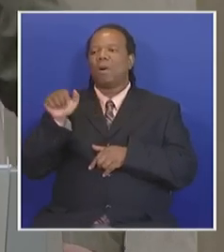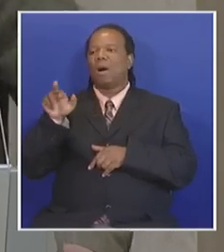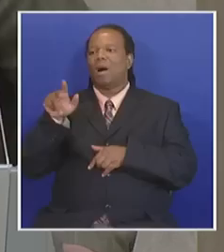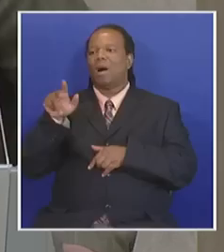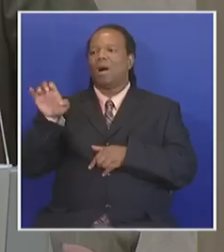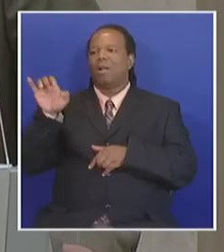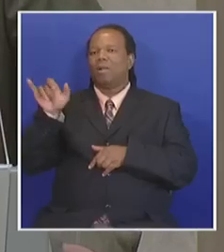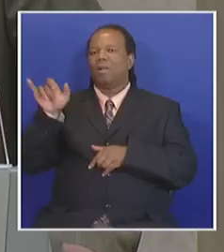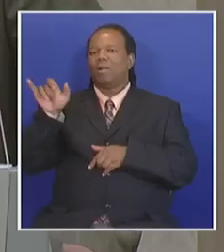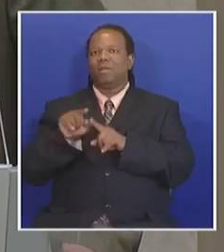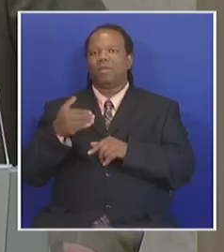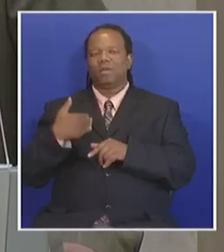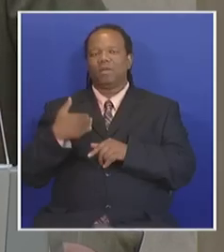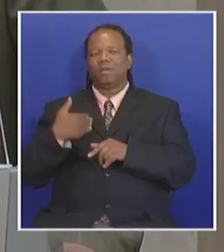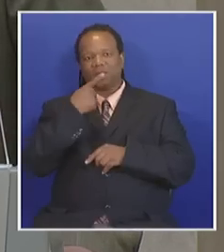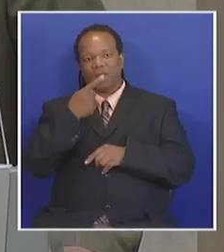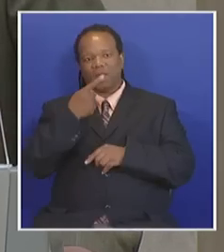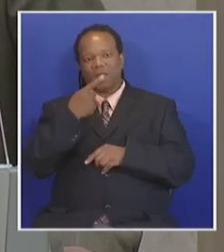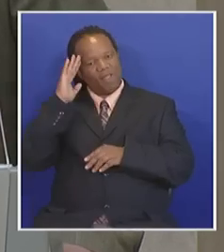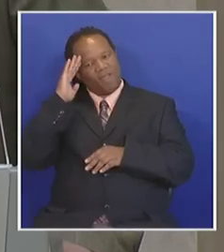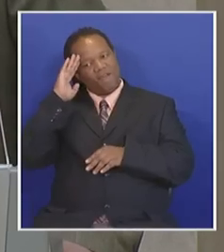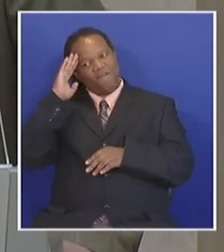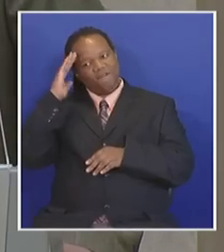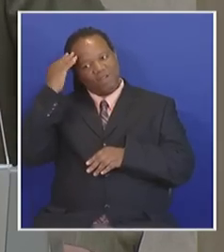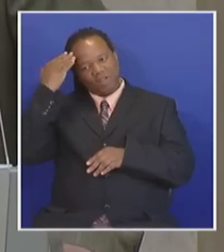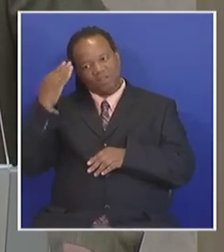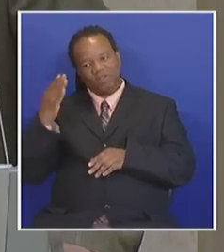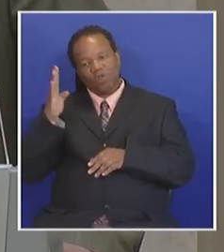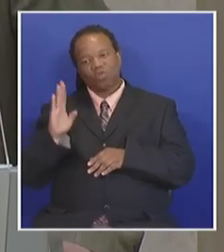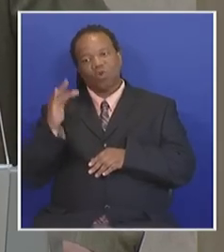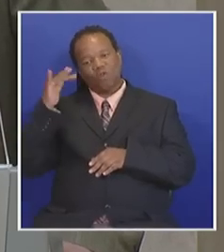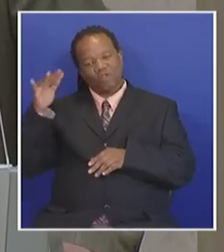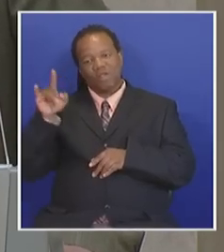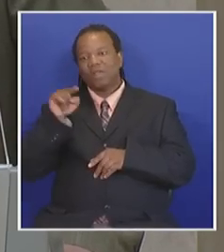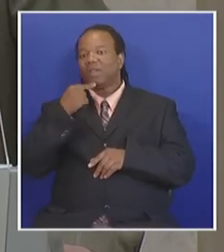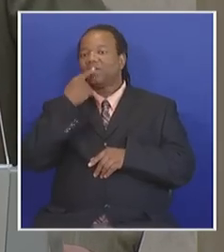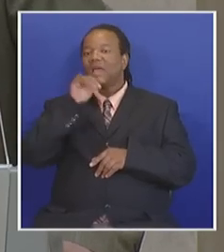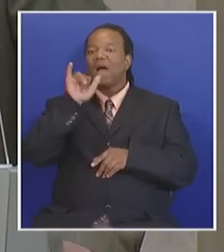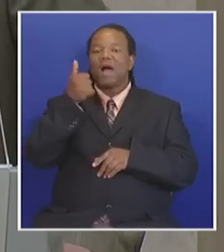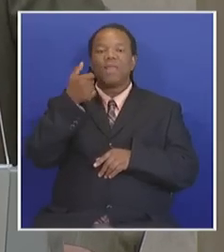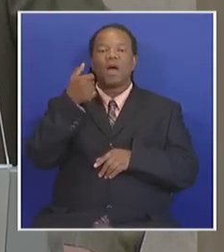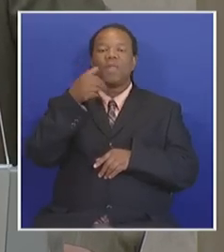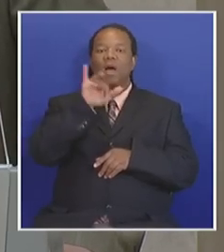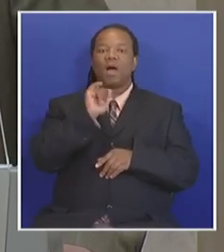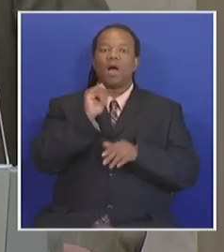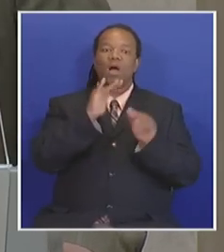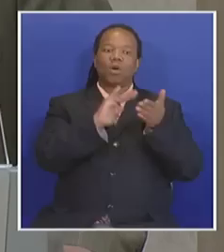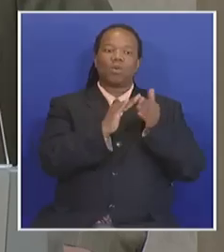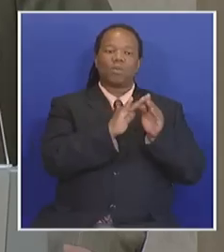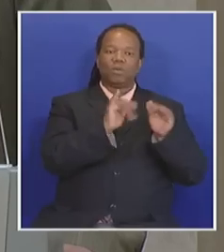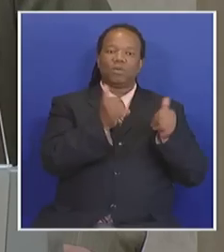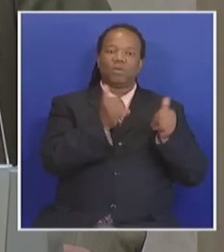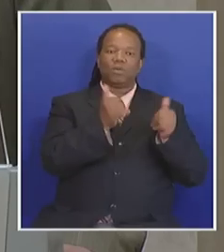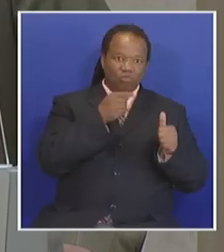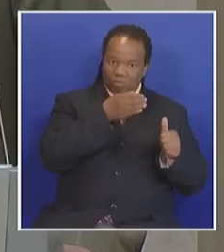until the philosophy which holds one race superior and another inferior is finally and